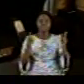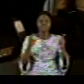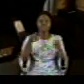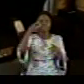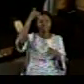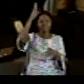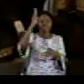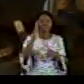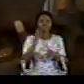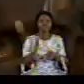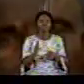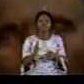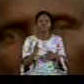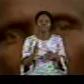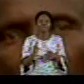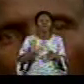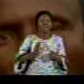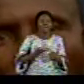out. Our